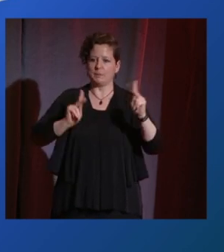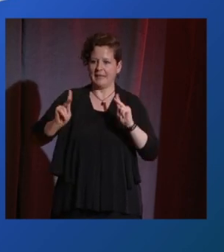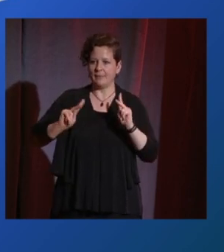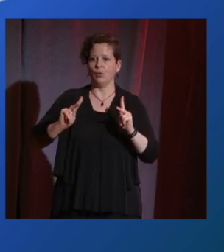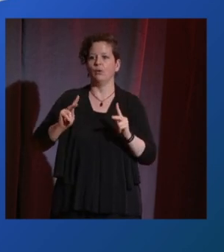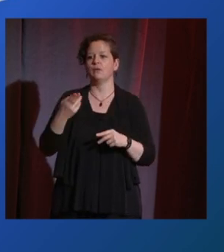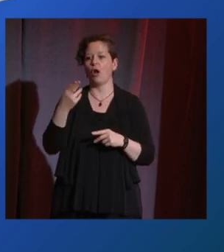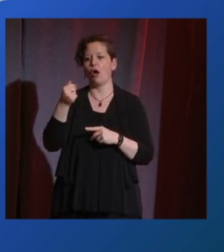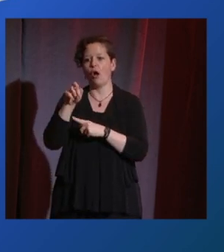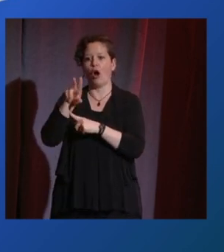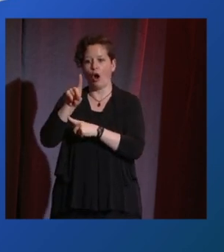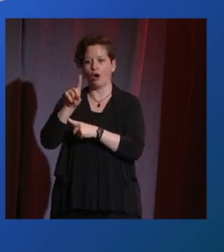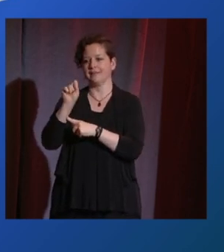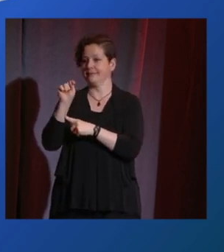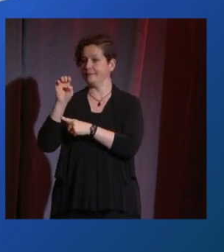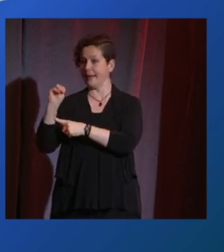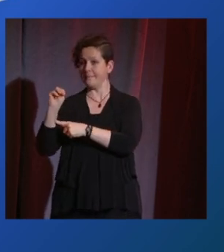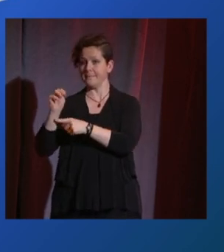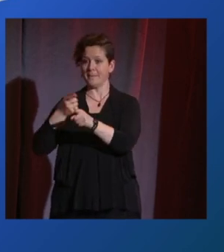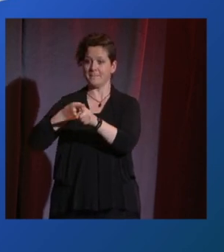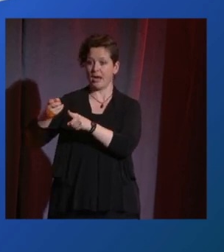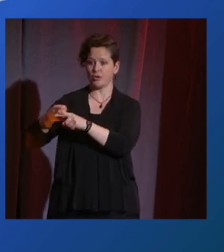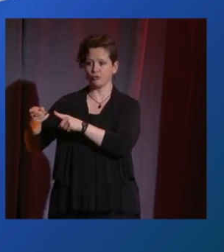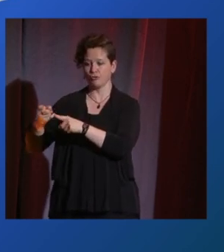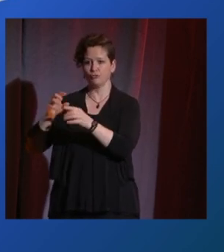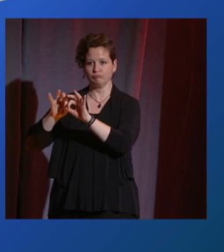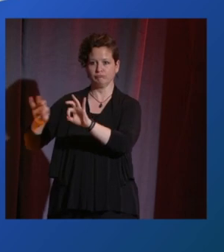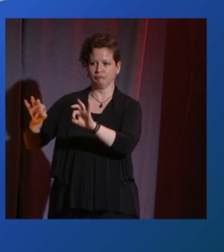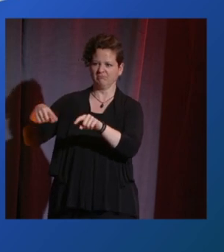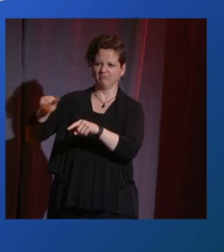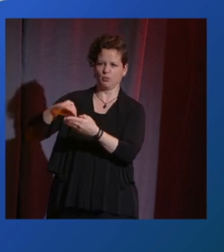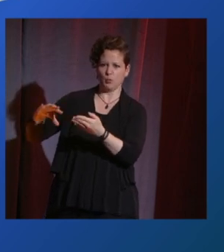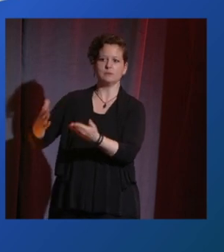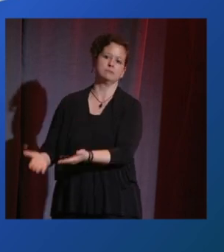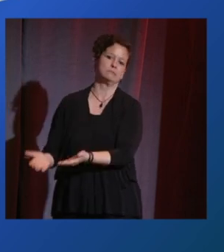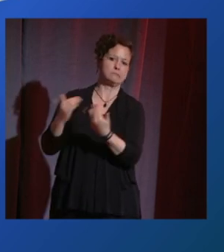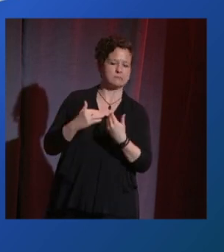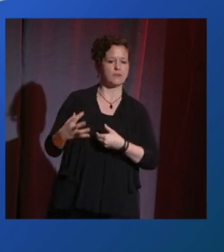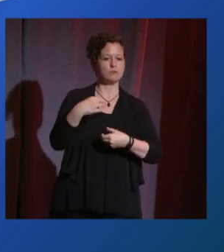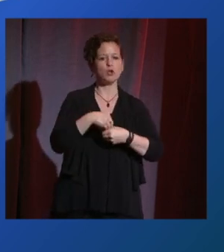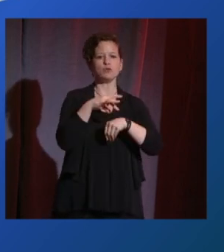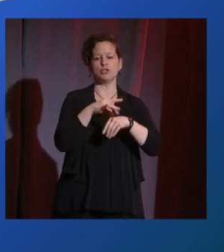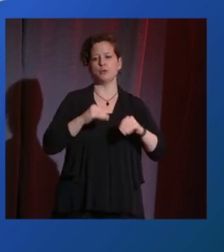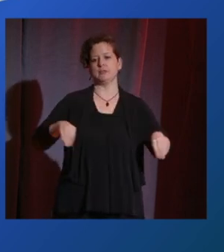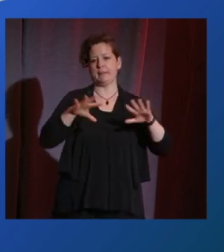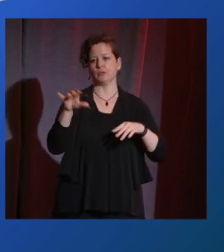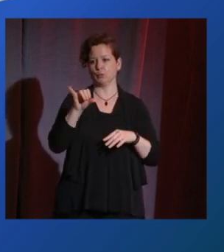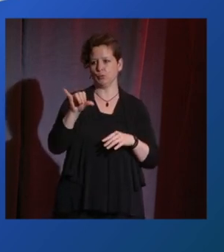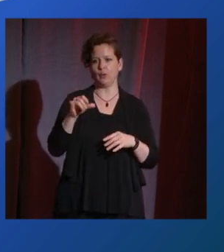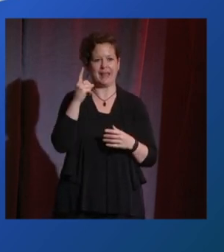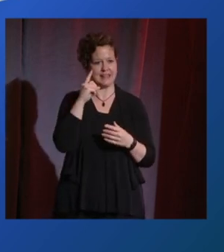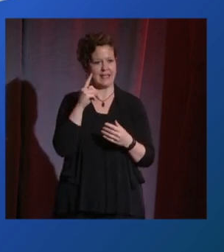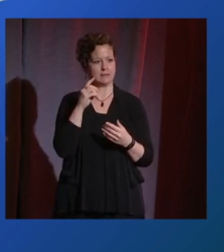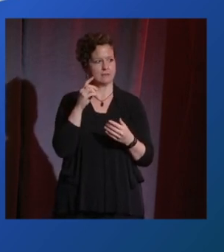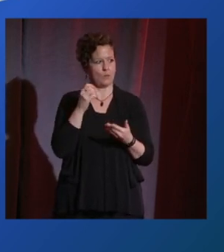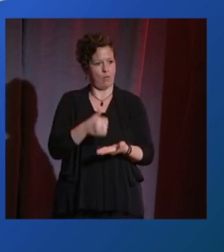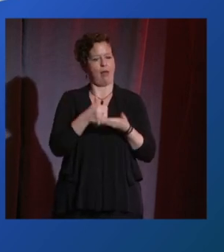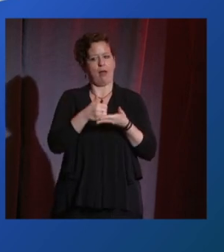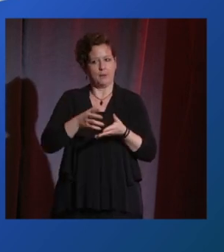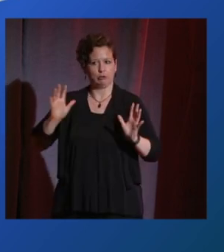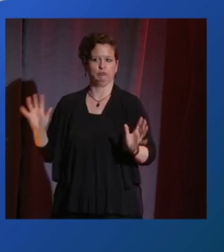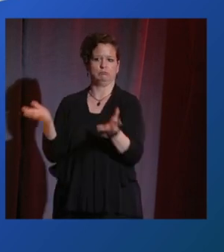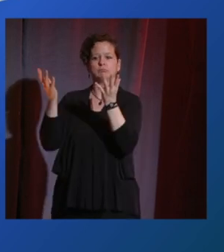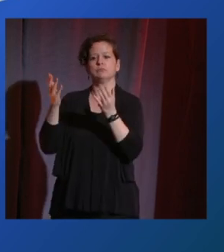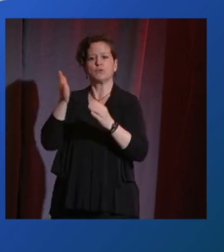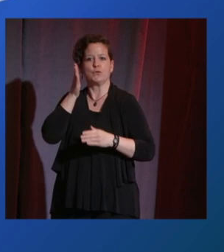geospatial Sciences and I think through efforts like that um are how we can really engage the future generation to let them know